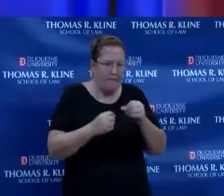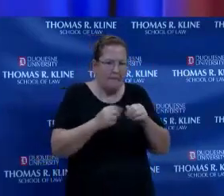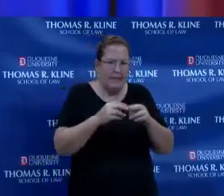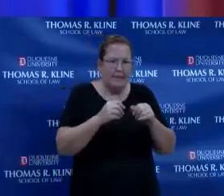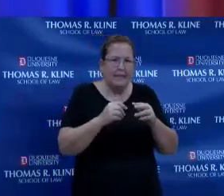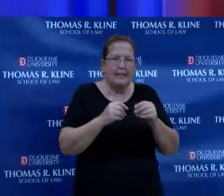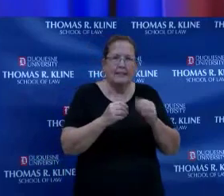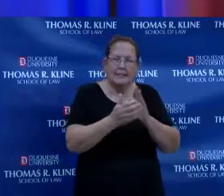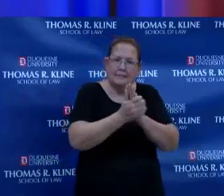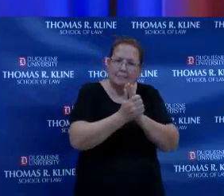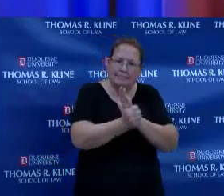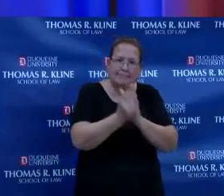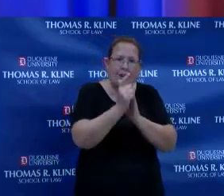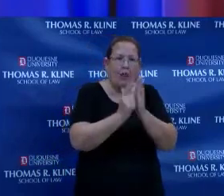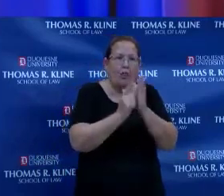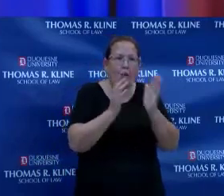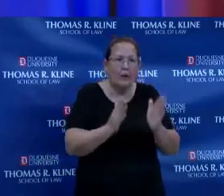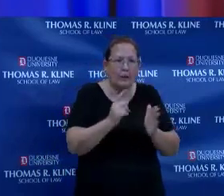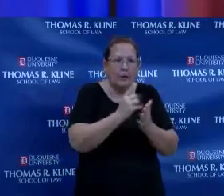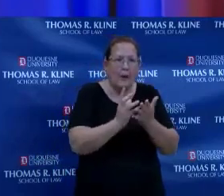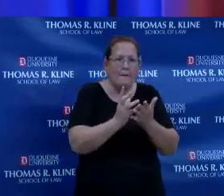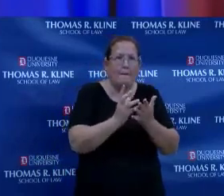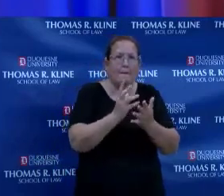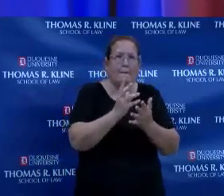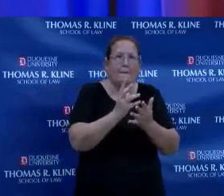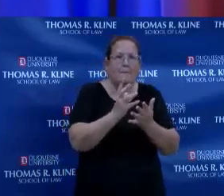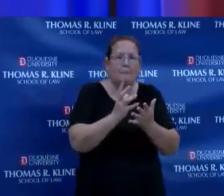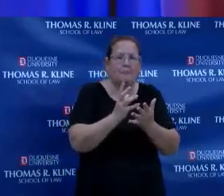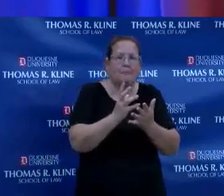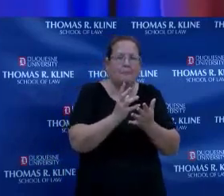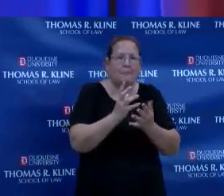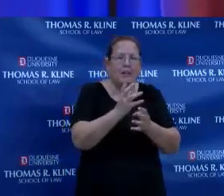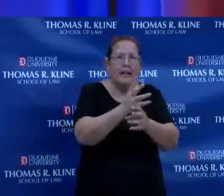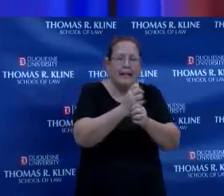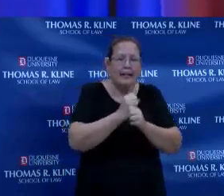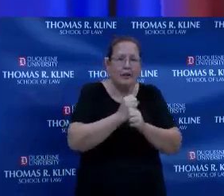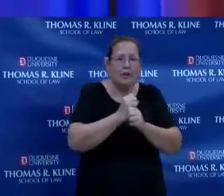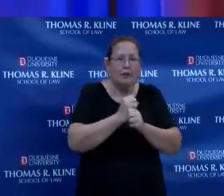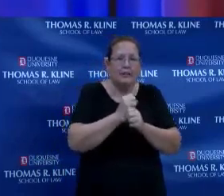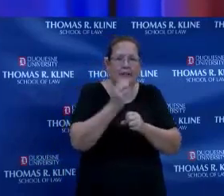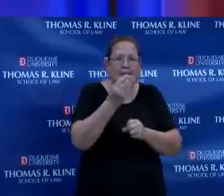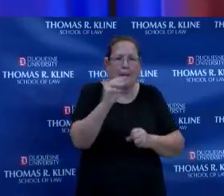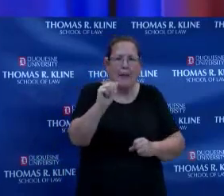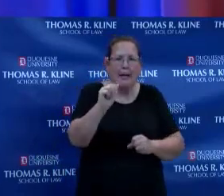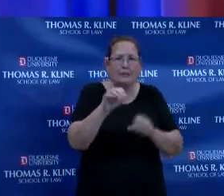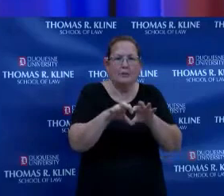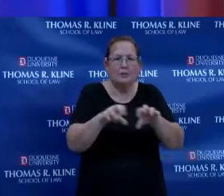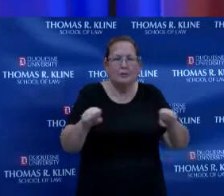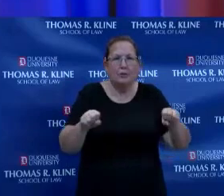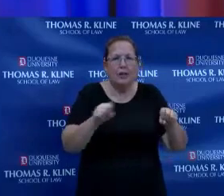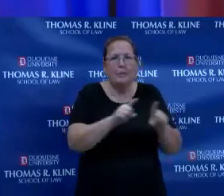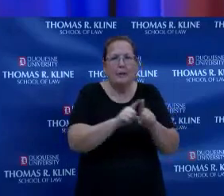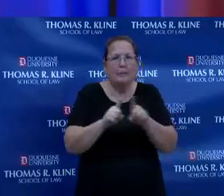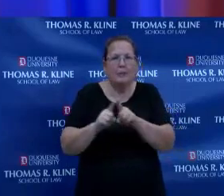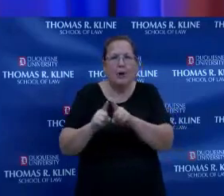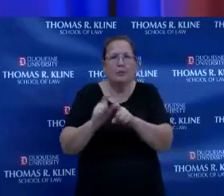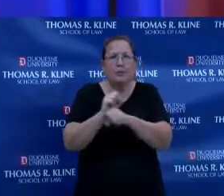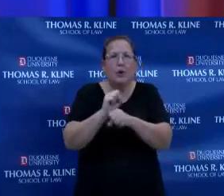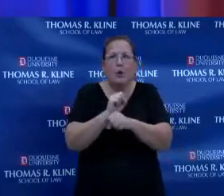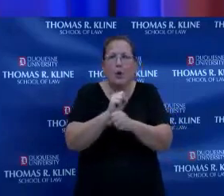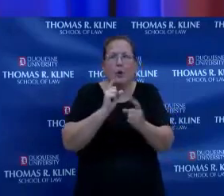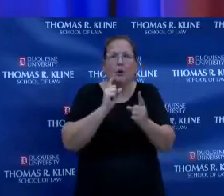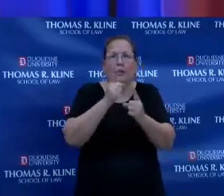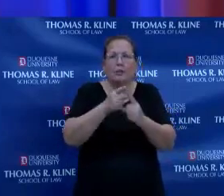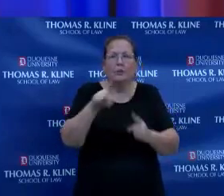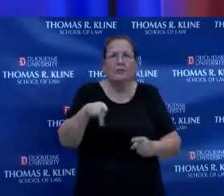academic interests. Not only did he earn his master's degree in American history, he was actually working toward a PhD in that subject, but